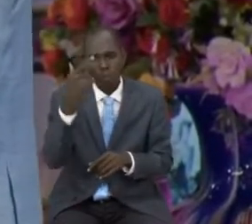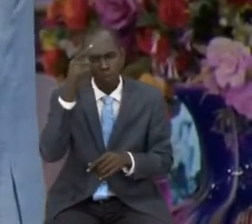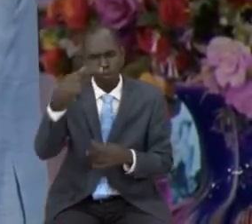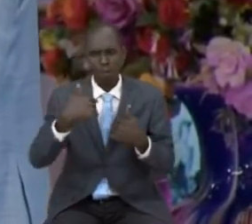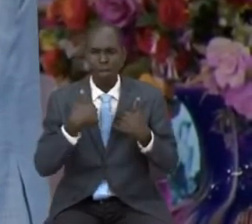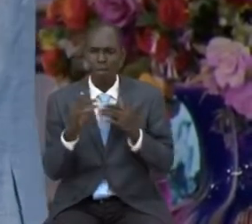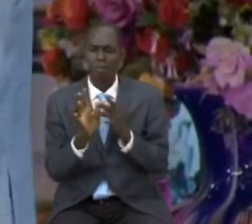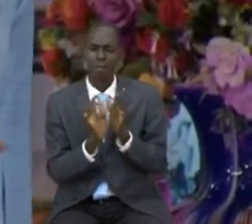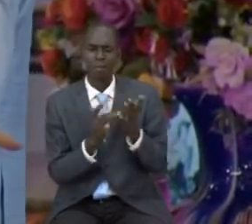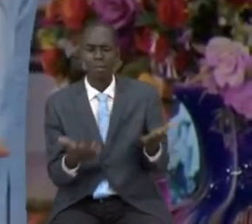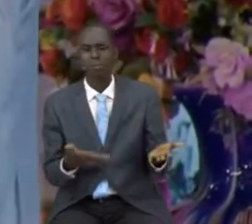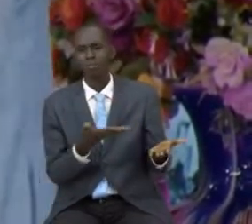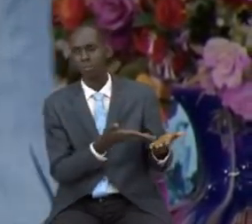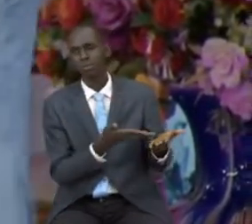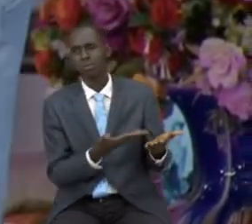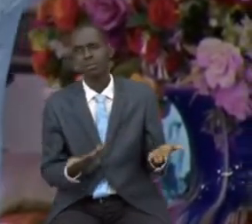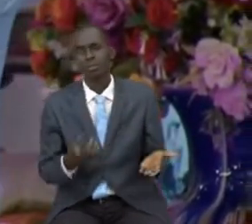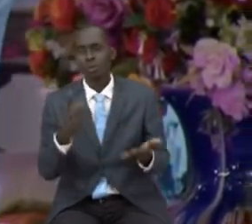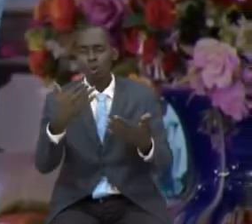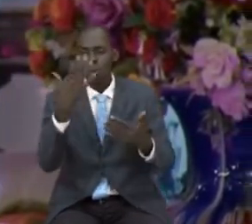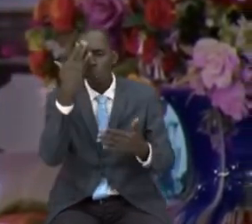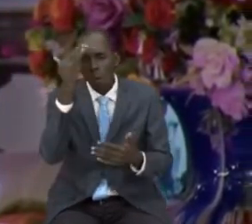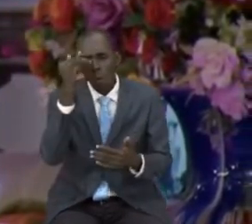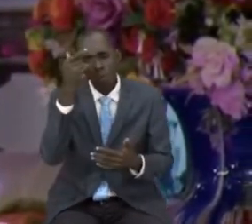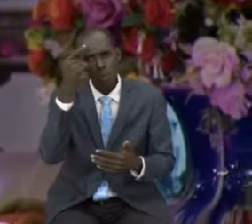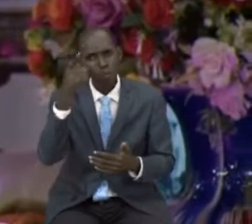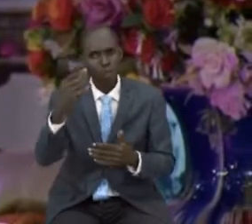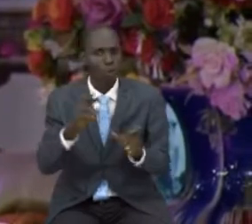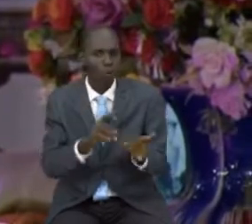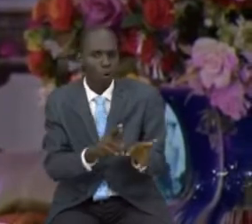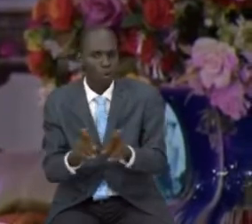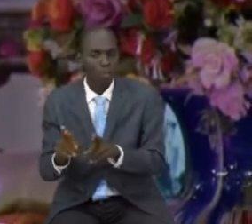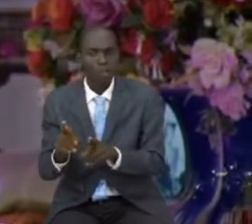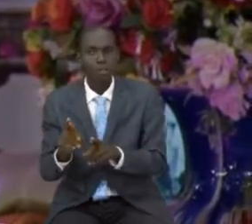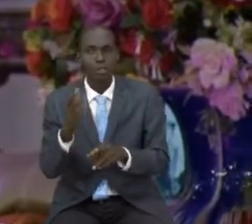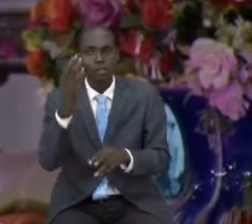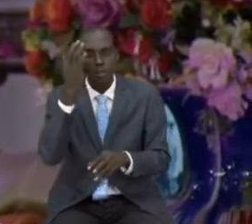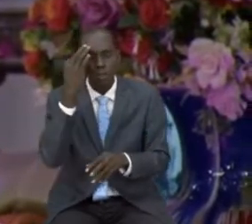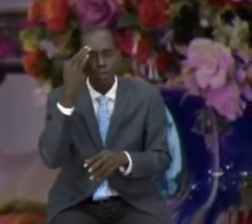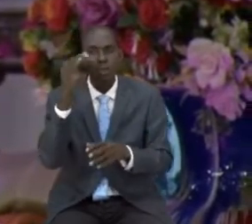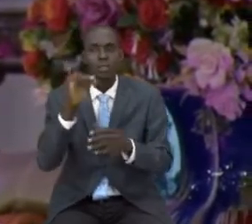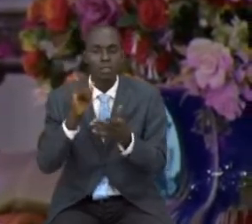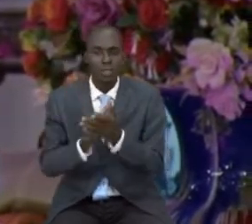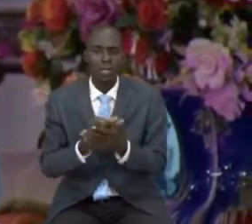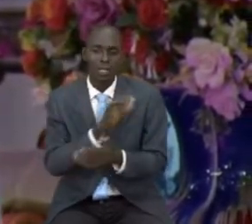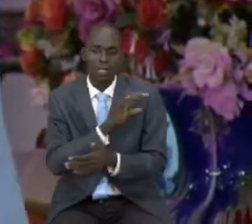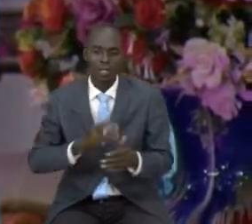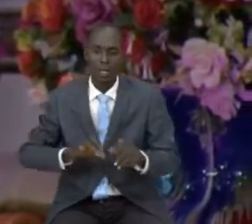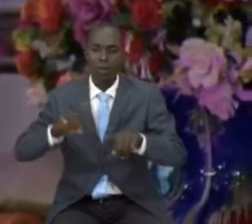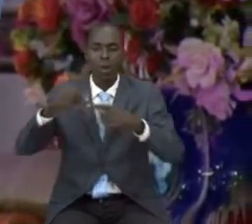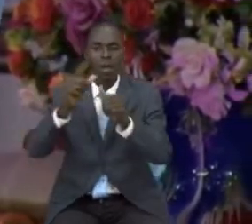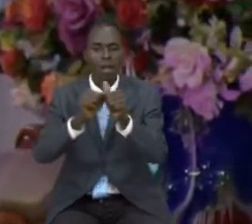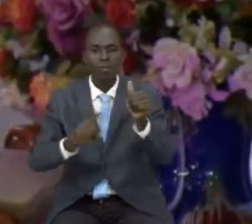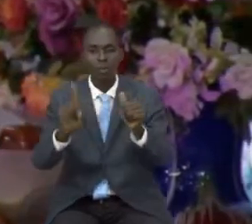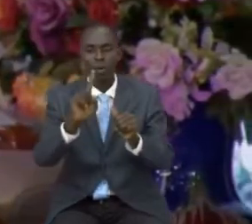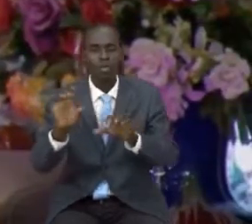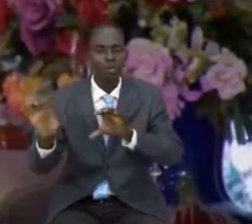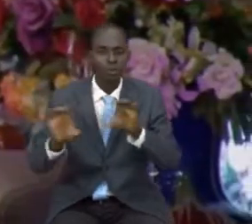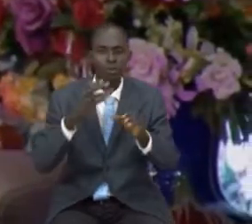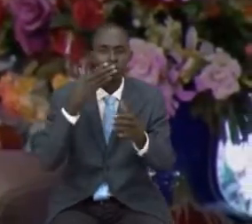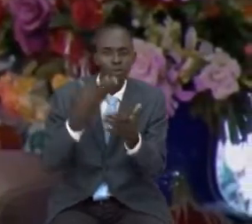Bible. Why? Because you already know he went about doing good and